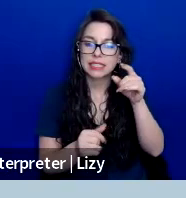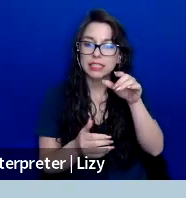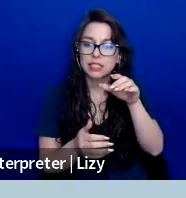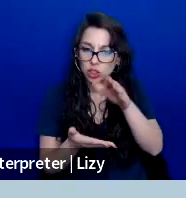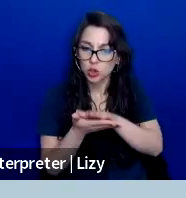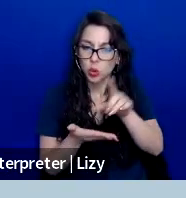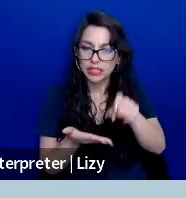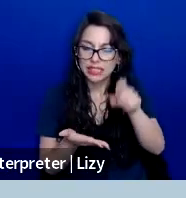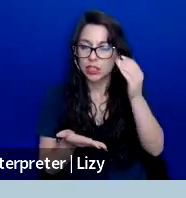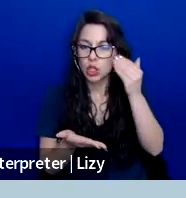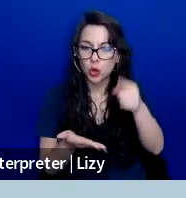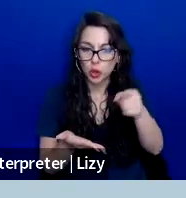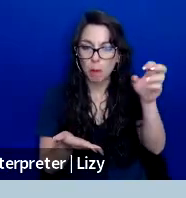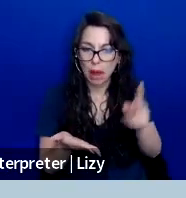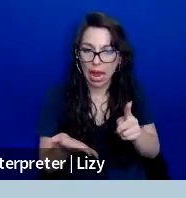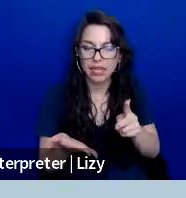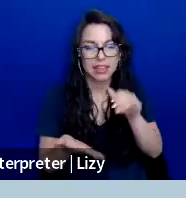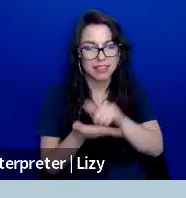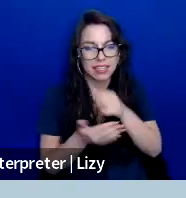It's a safety thing.